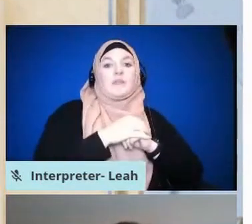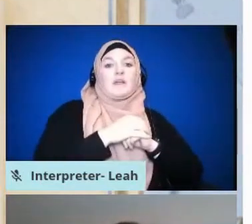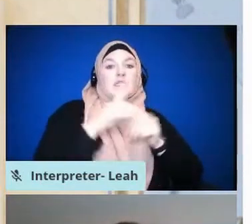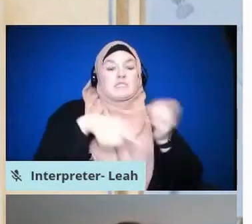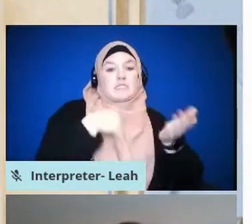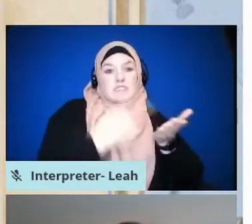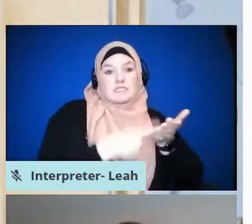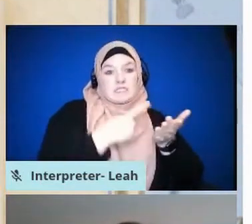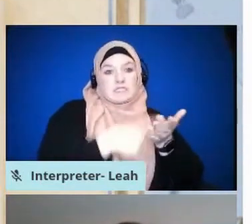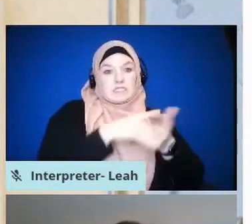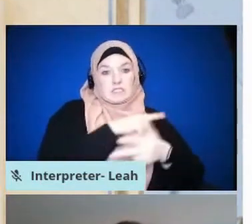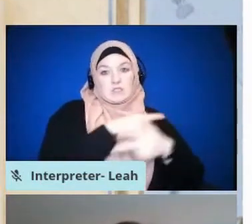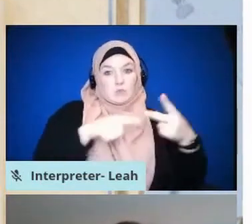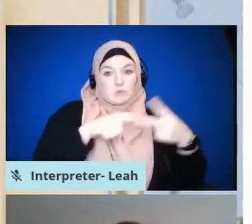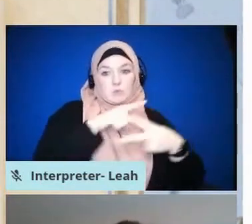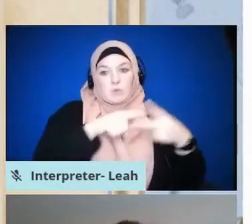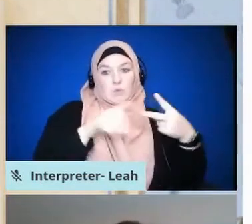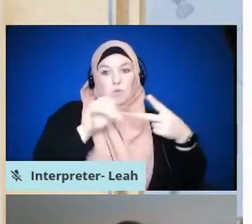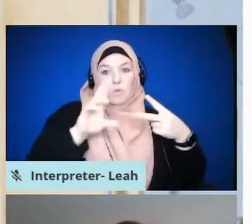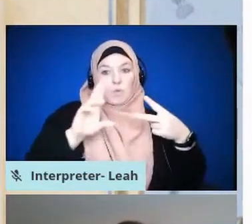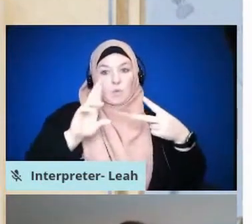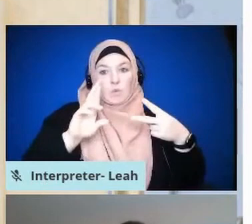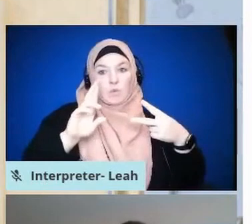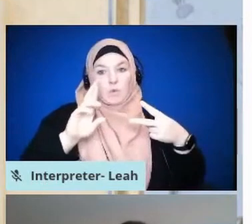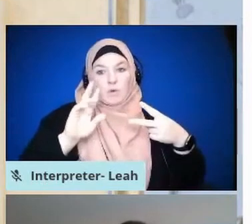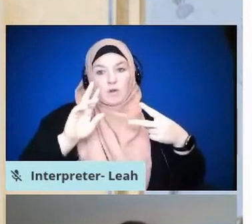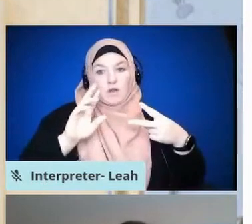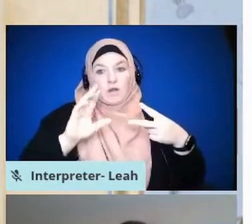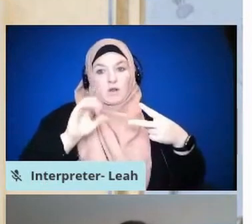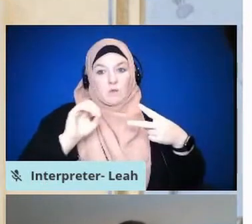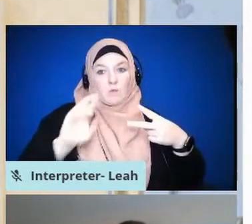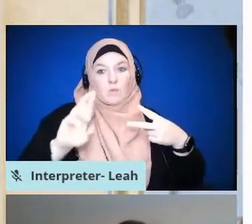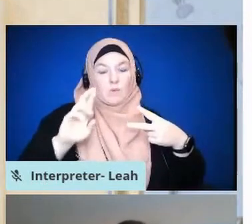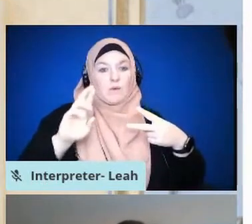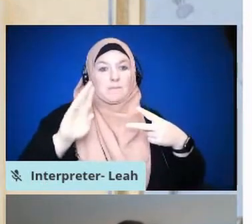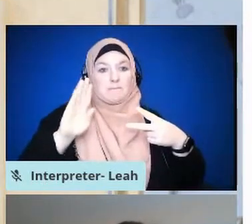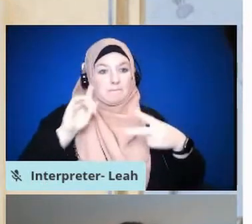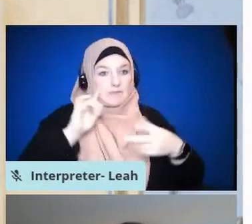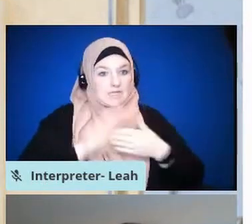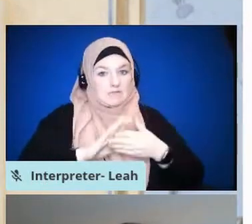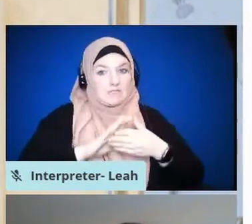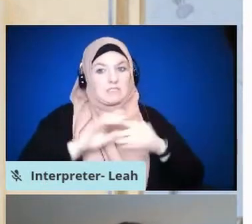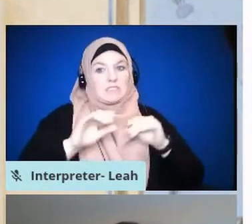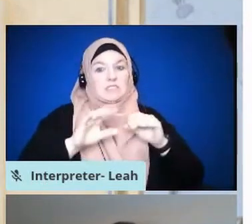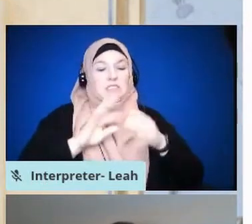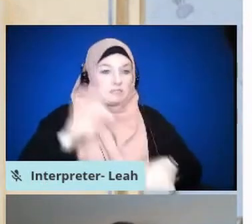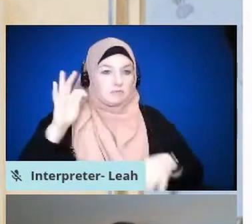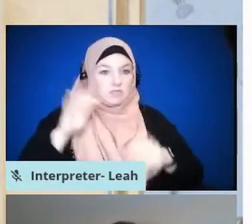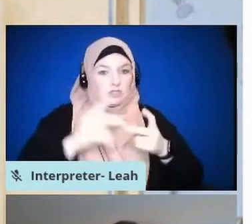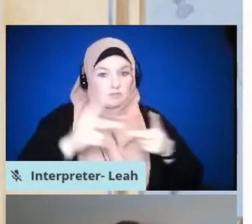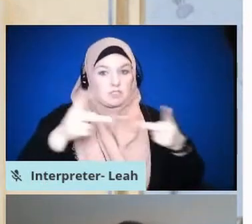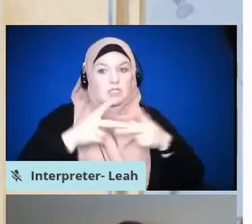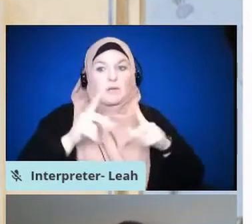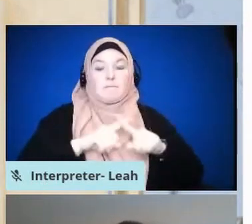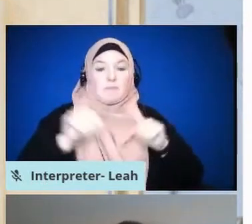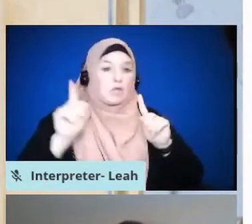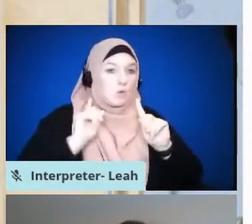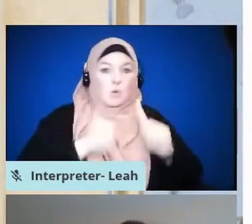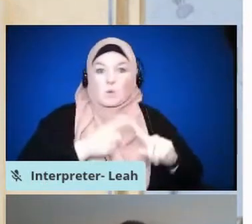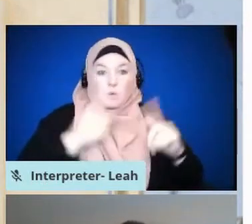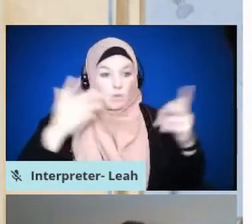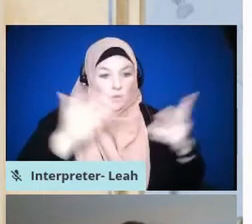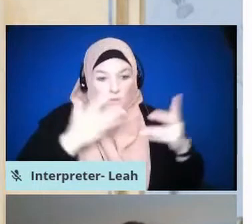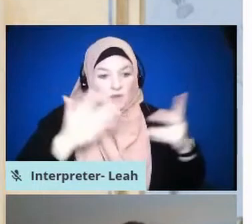discussion of these core beliefs does not intend to change someone's religion or spiritual position, but the goal is